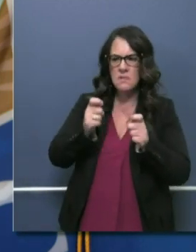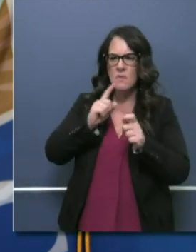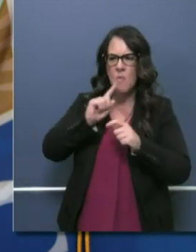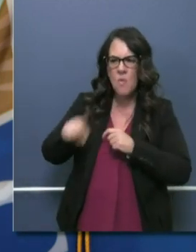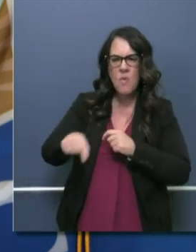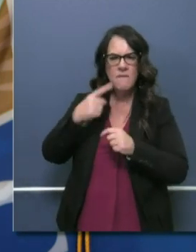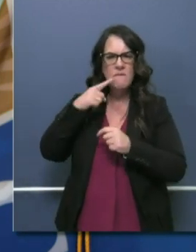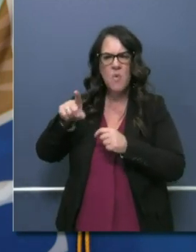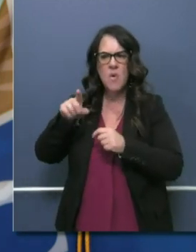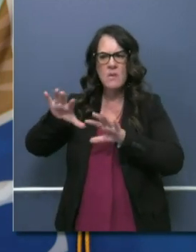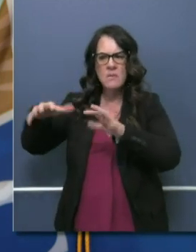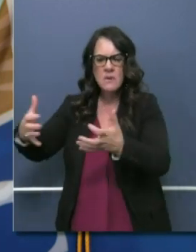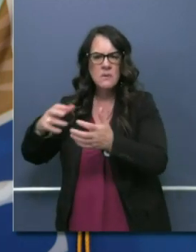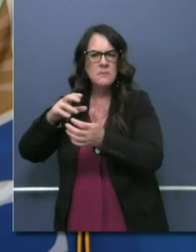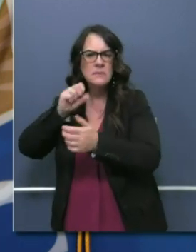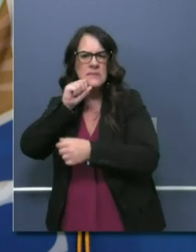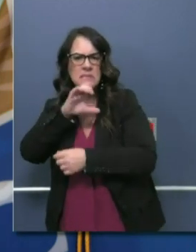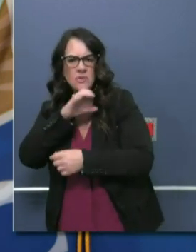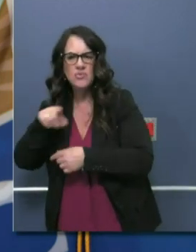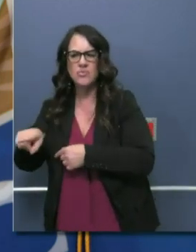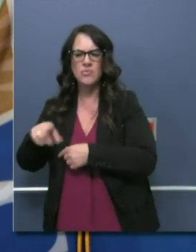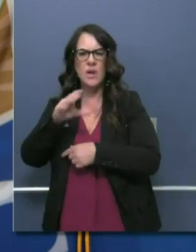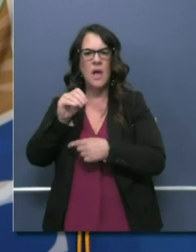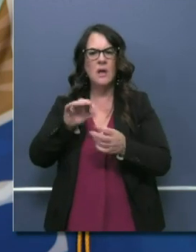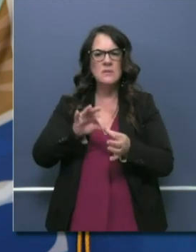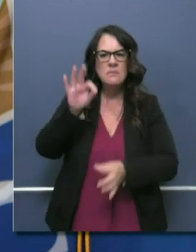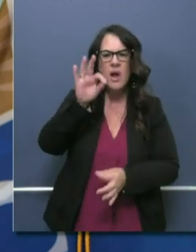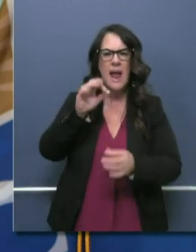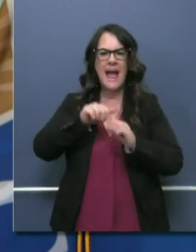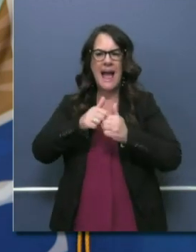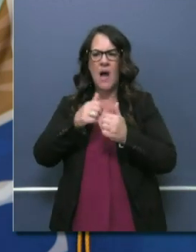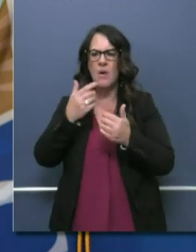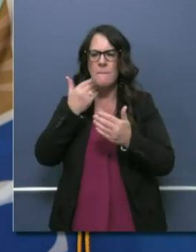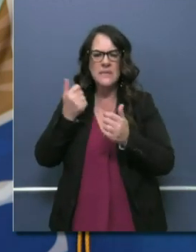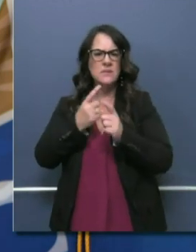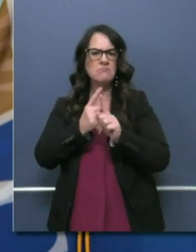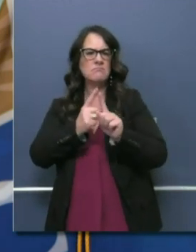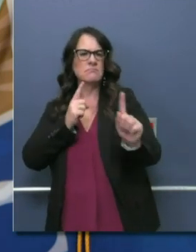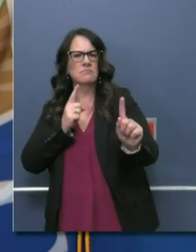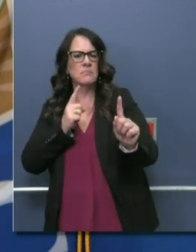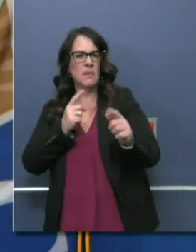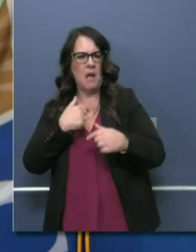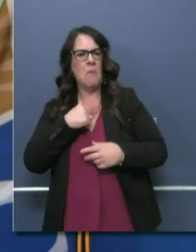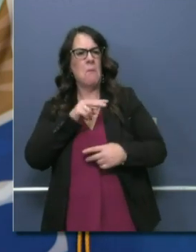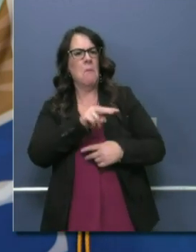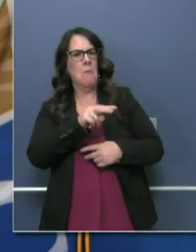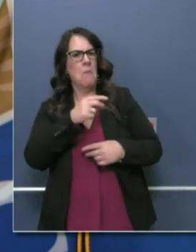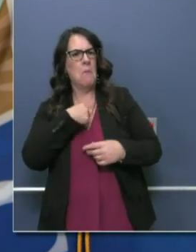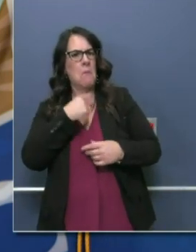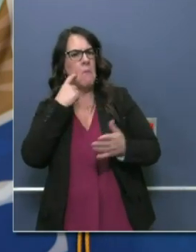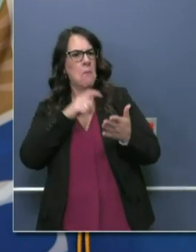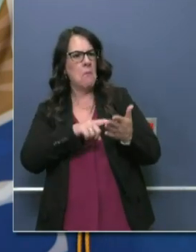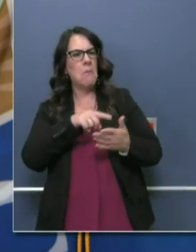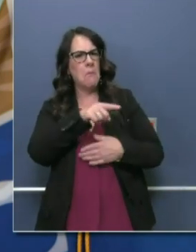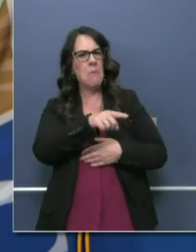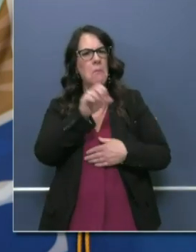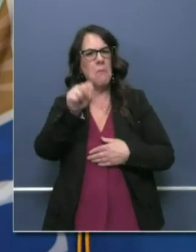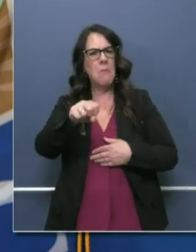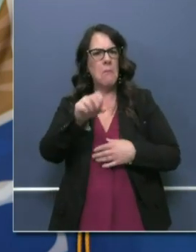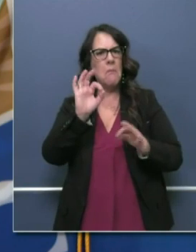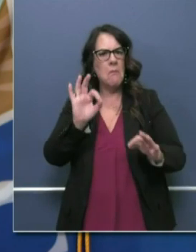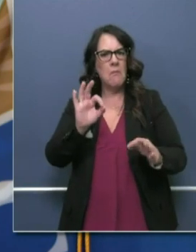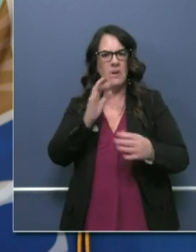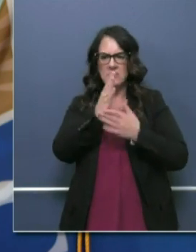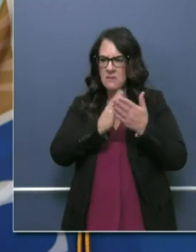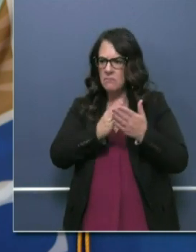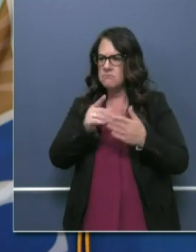distancing. That's the spirit of what we're looking for. We just need a more formal process. So a lot of that work is already being done. Some